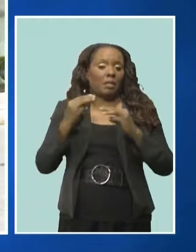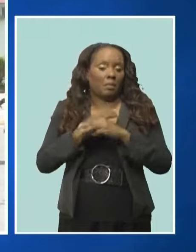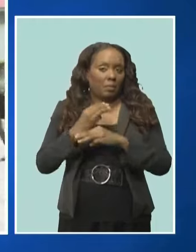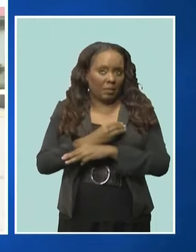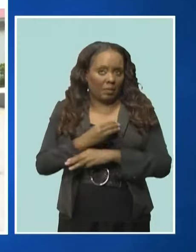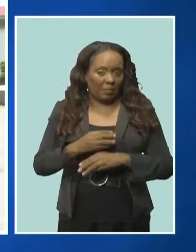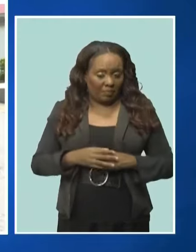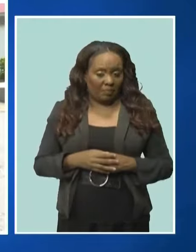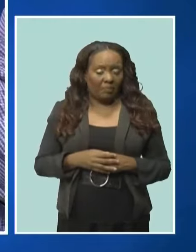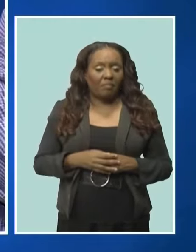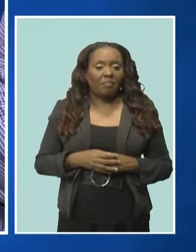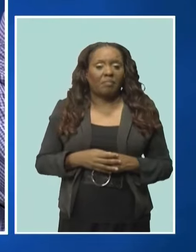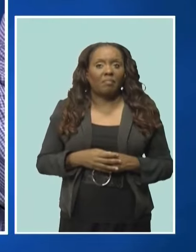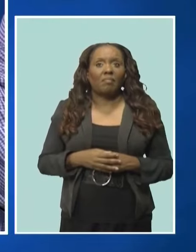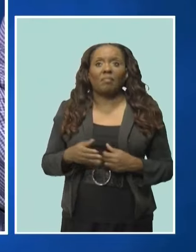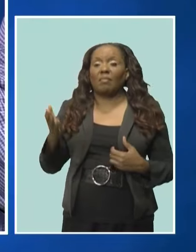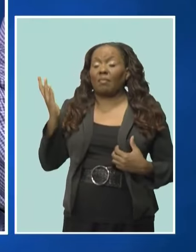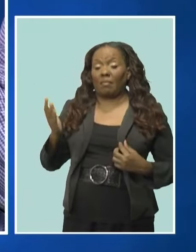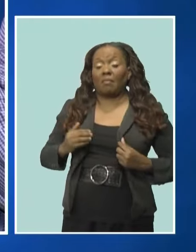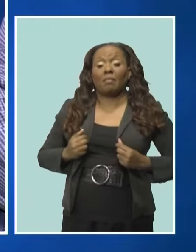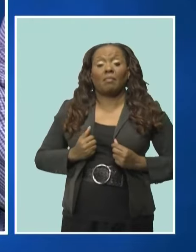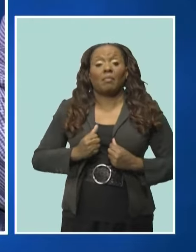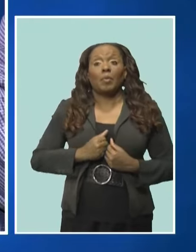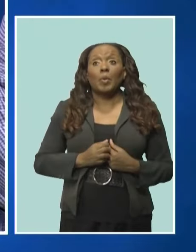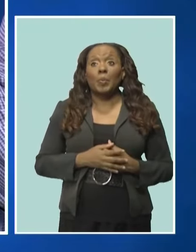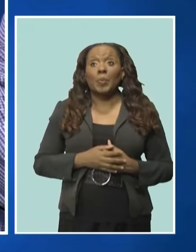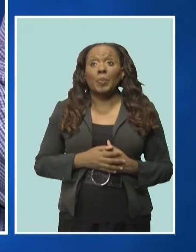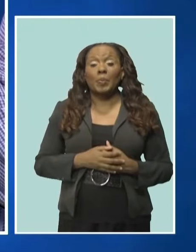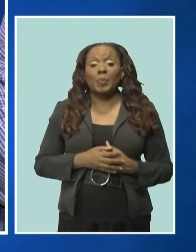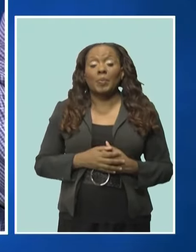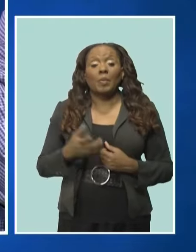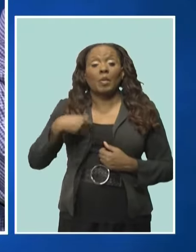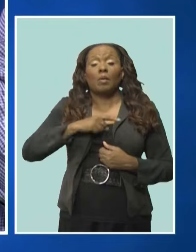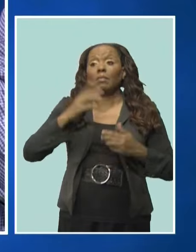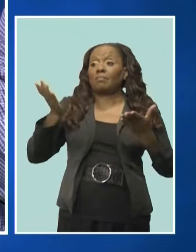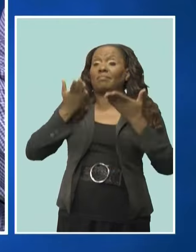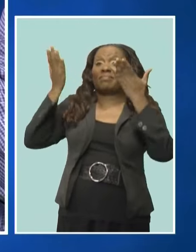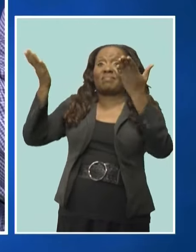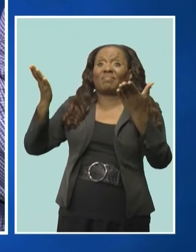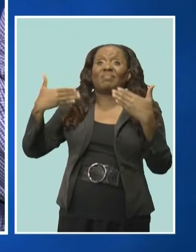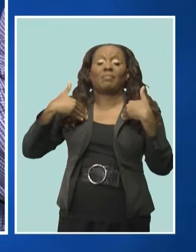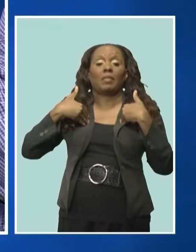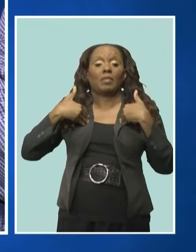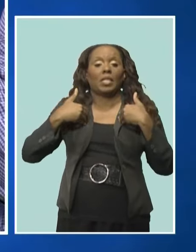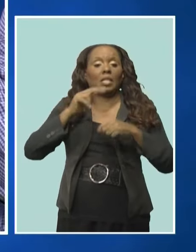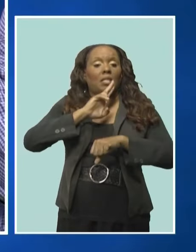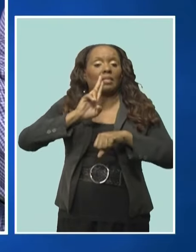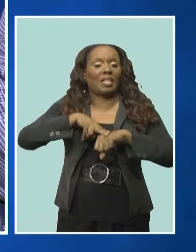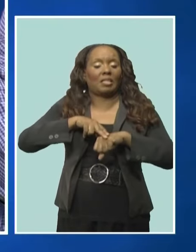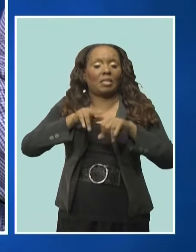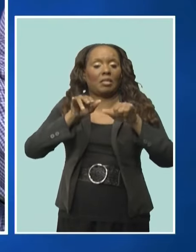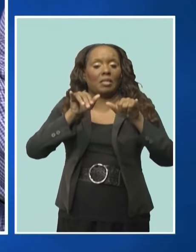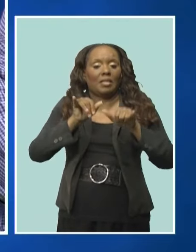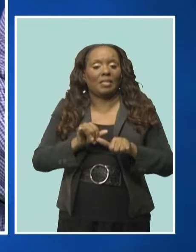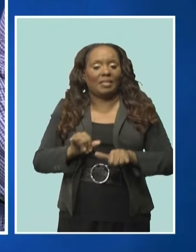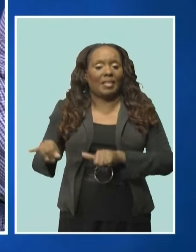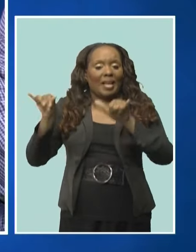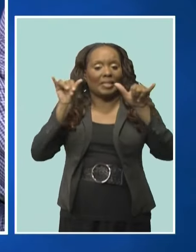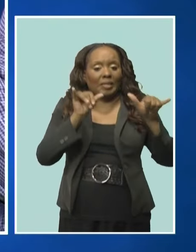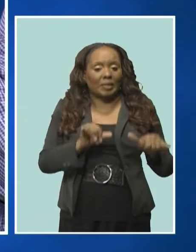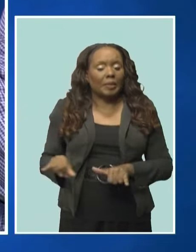mathematics. So we're proposing to have a national standards across